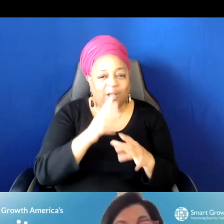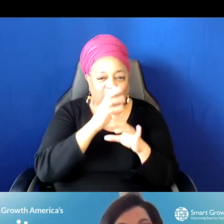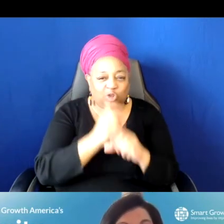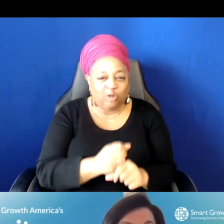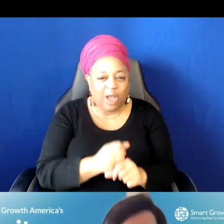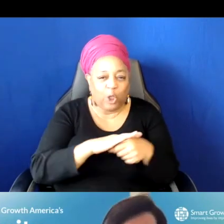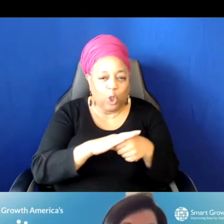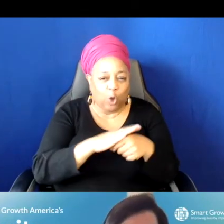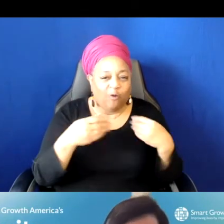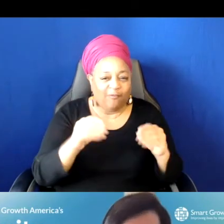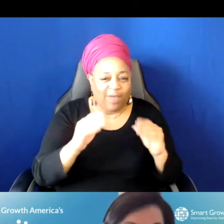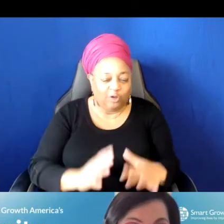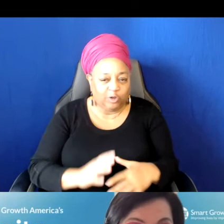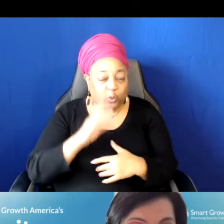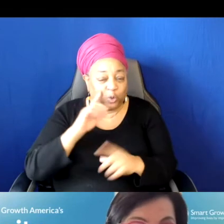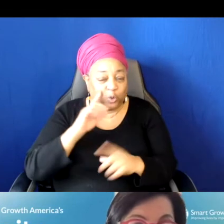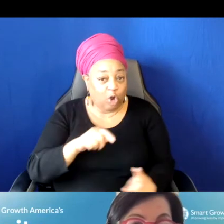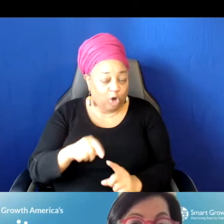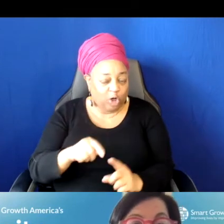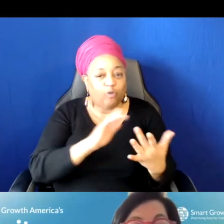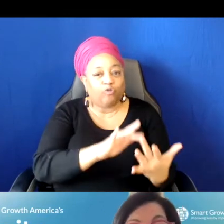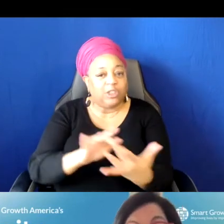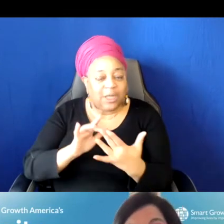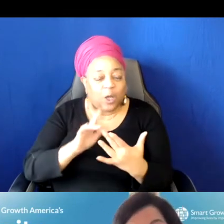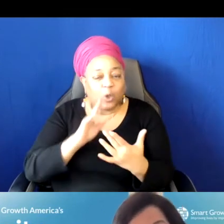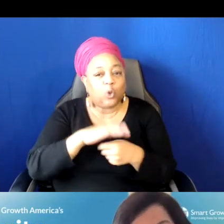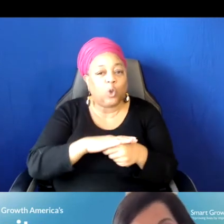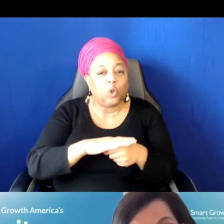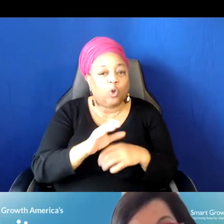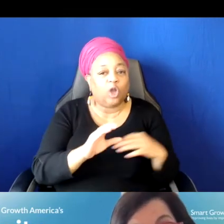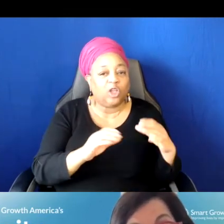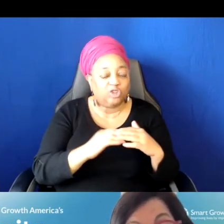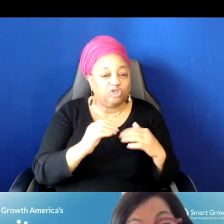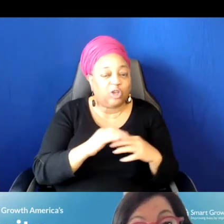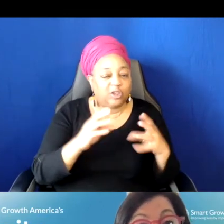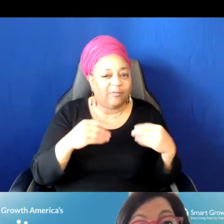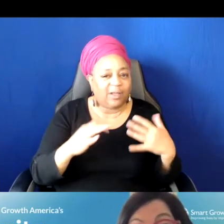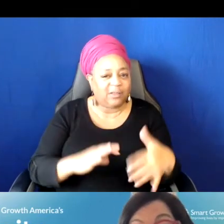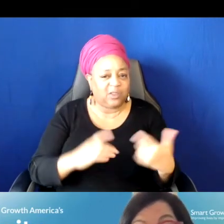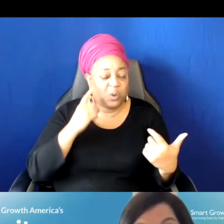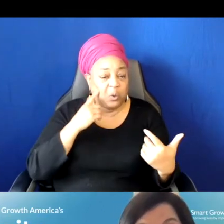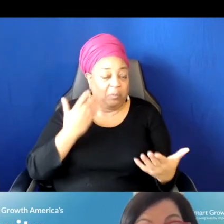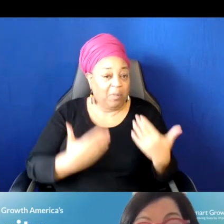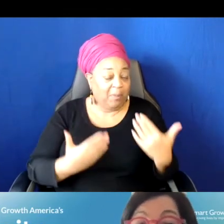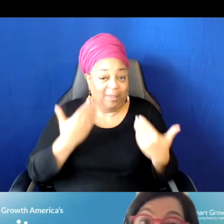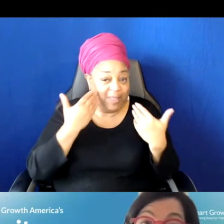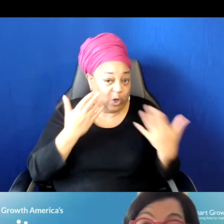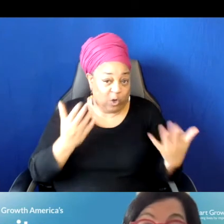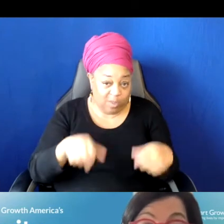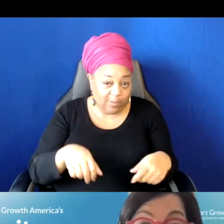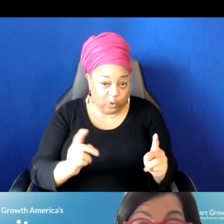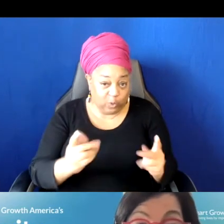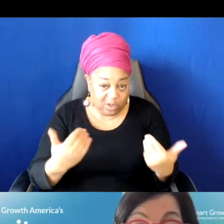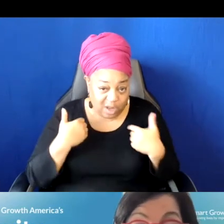we targeted reaching out to those local construction vendors because we just thought maybe they didn't know the opportunity existed. So we were